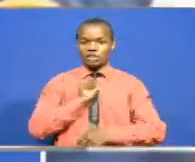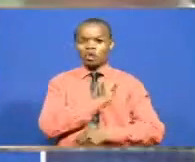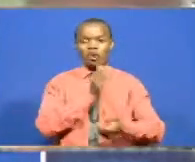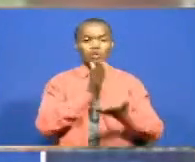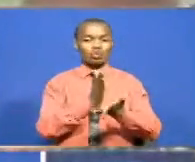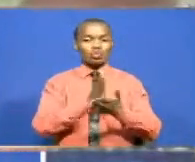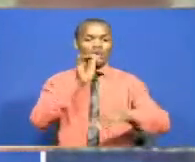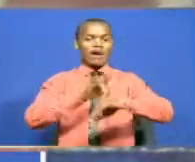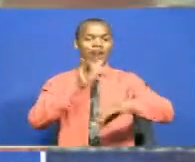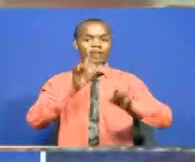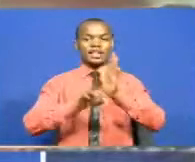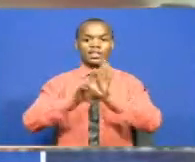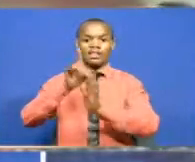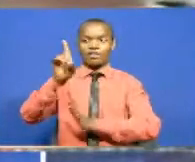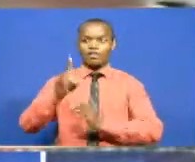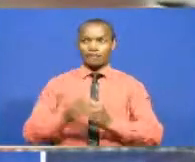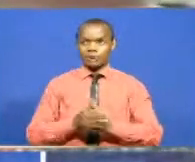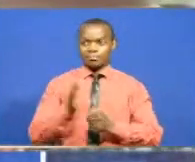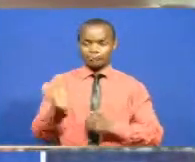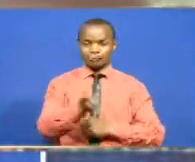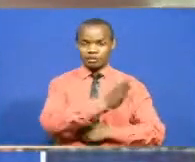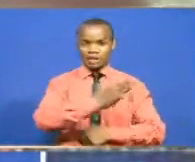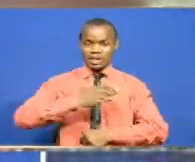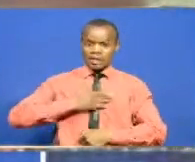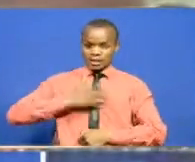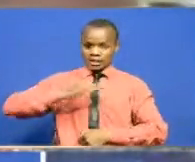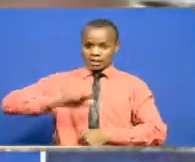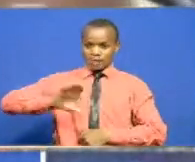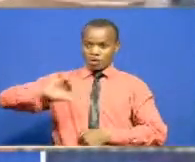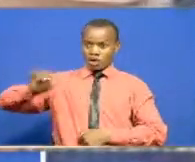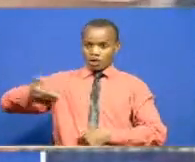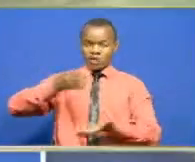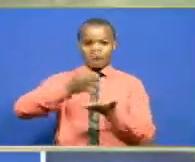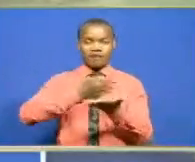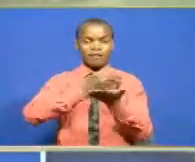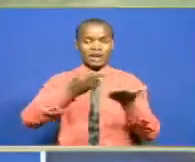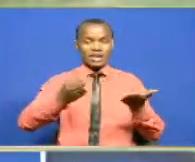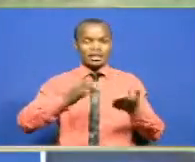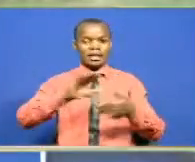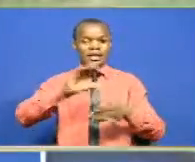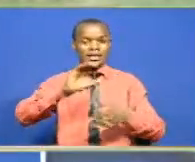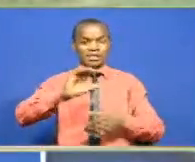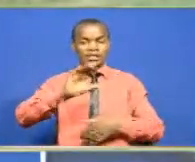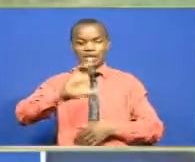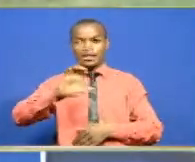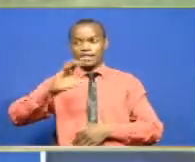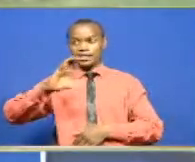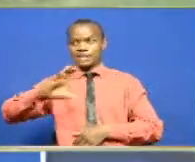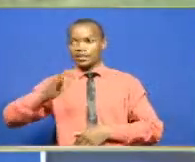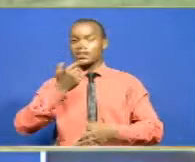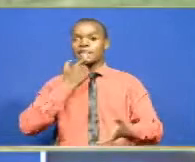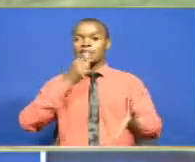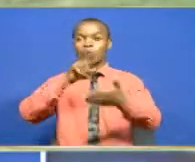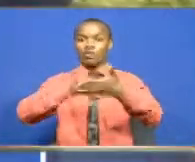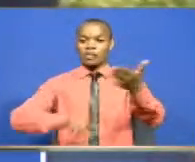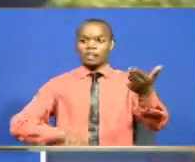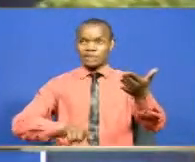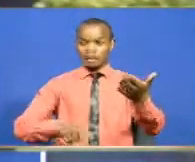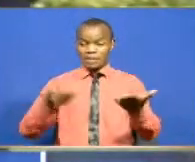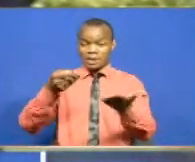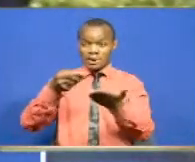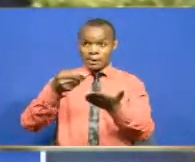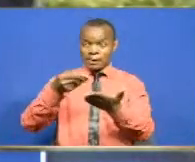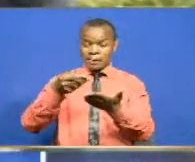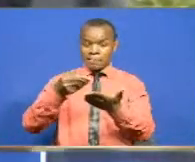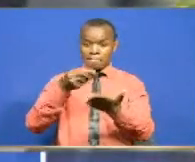development. Finally, Samburu County Finance Chief Executive Officer Dorcas Lekisinyal claims that demands raised by striking